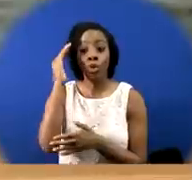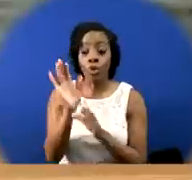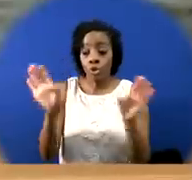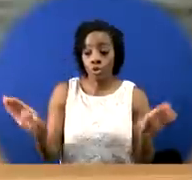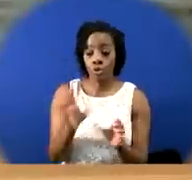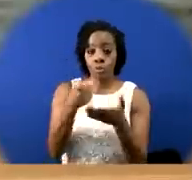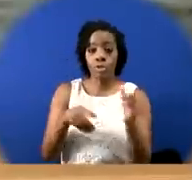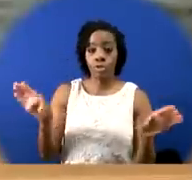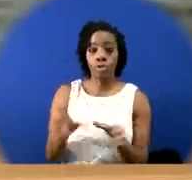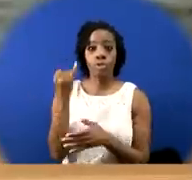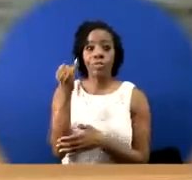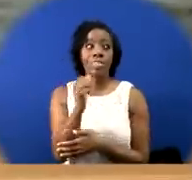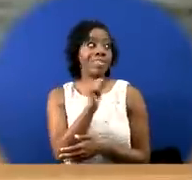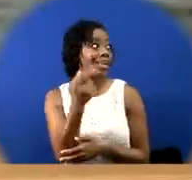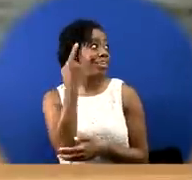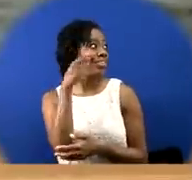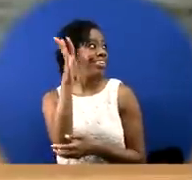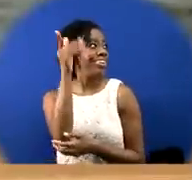if it were not for God.